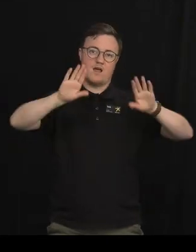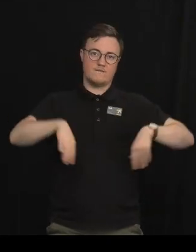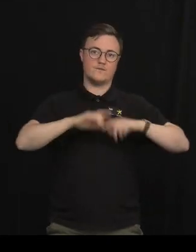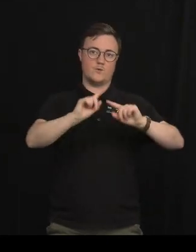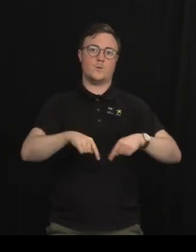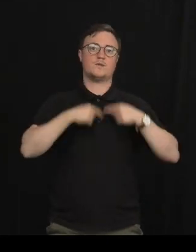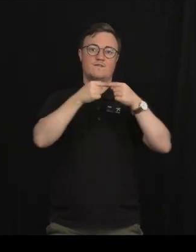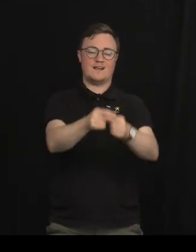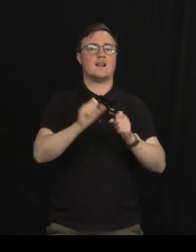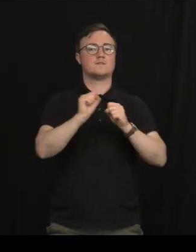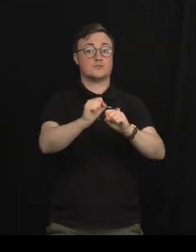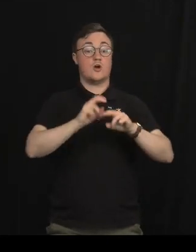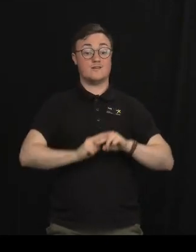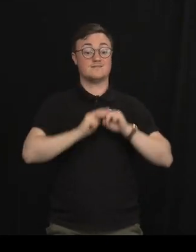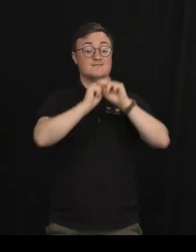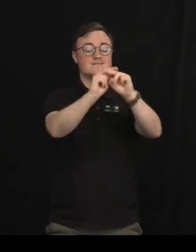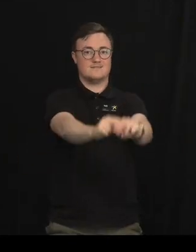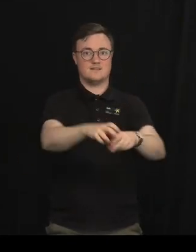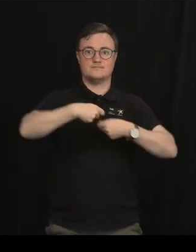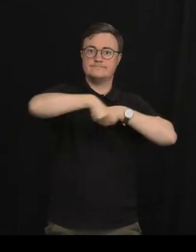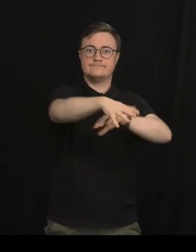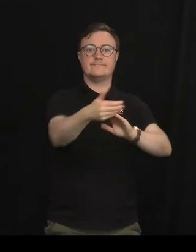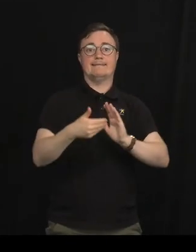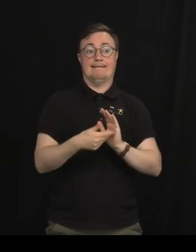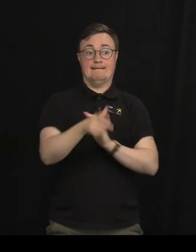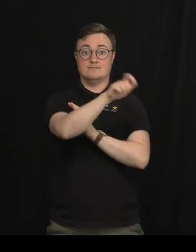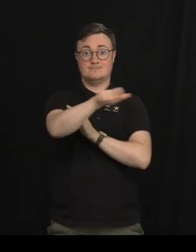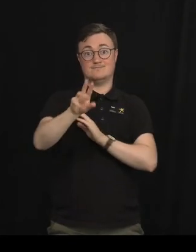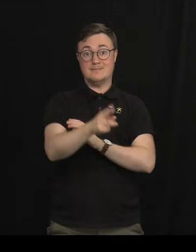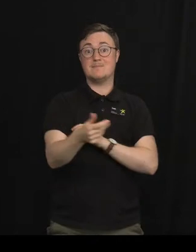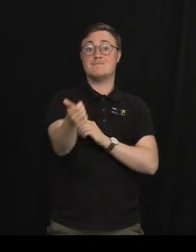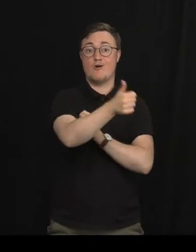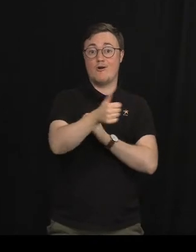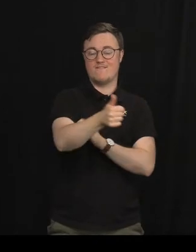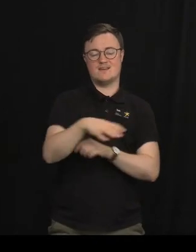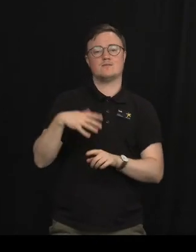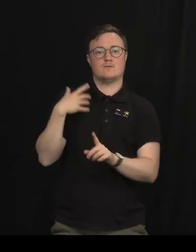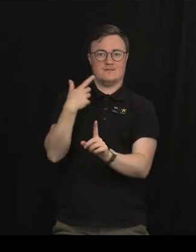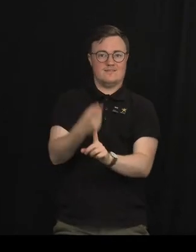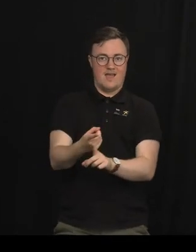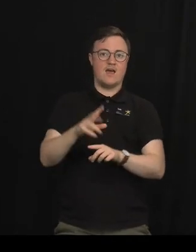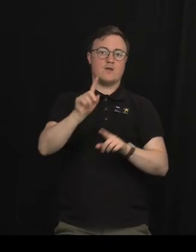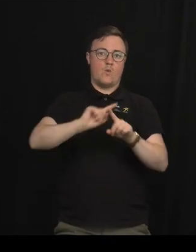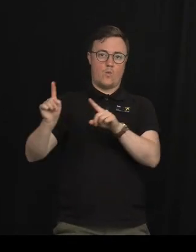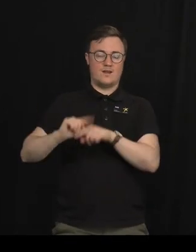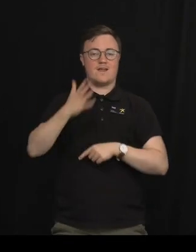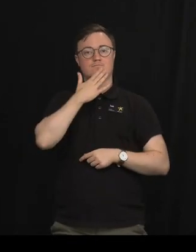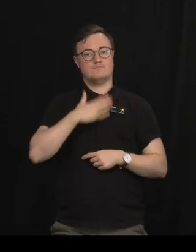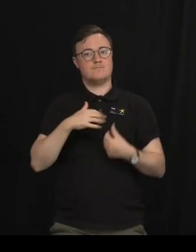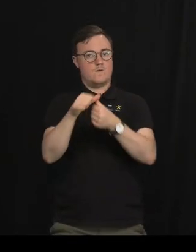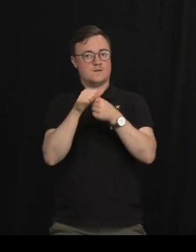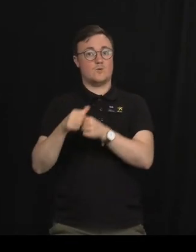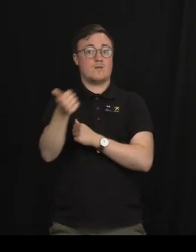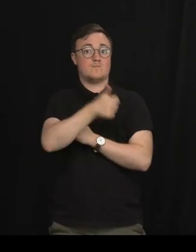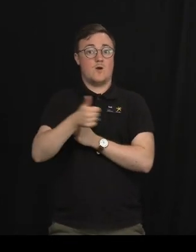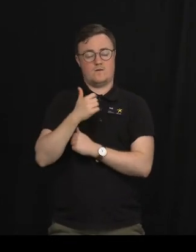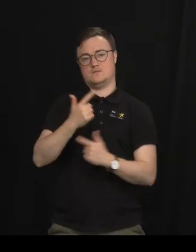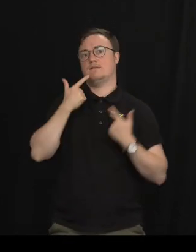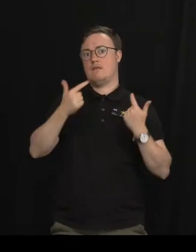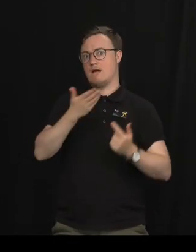need them. And that's where community-based organizations really come into play. So thank you for pointing that